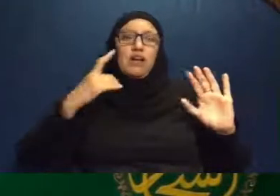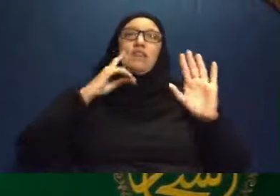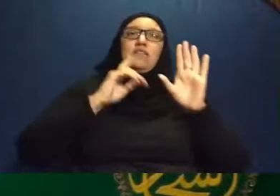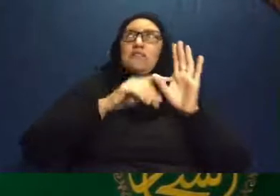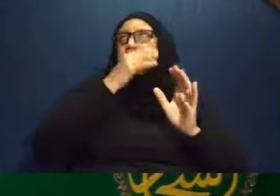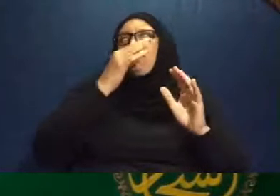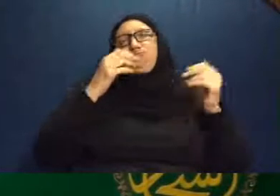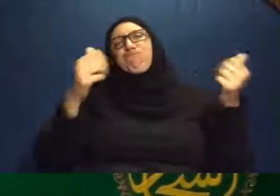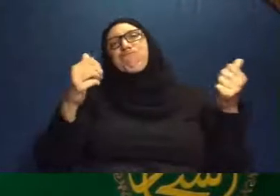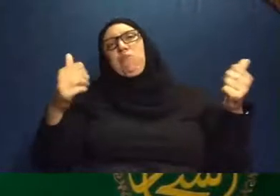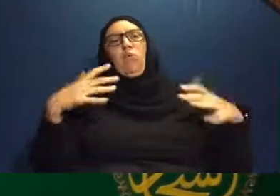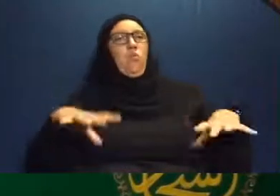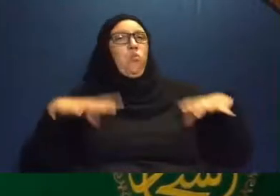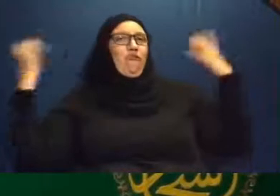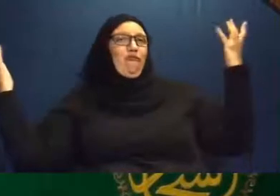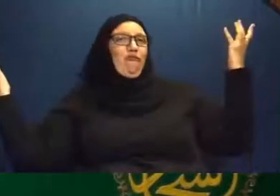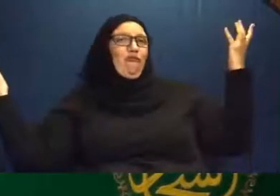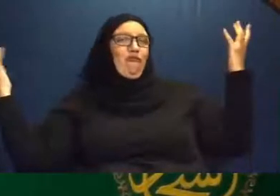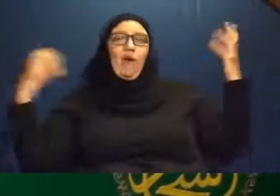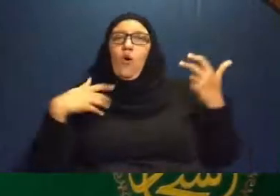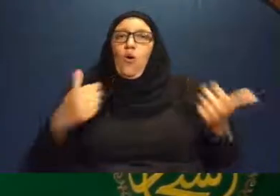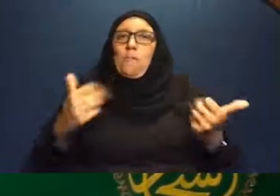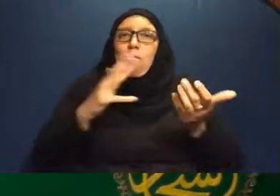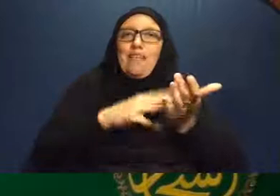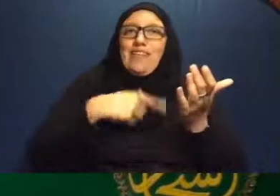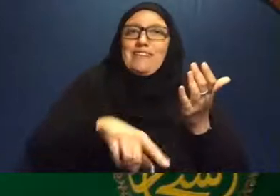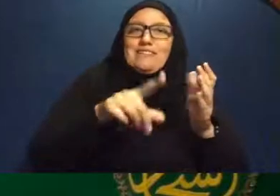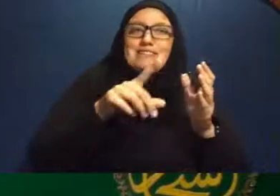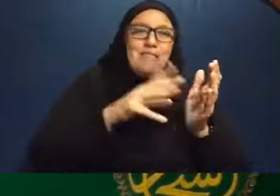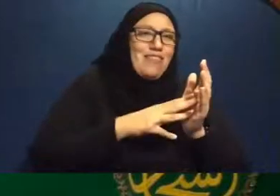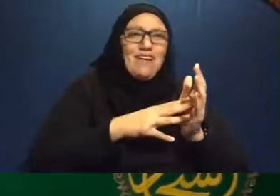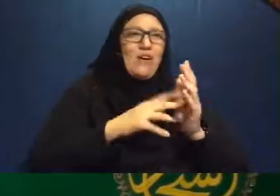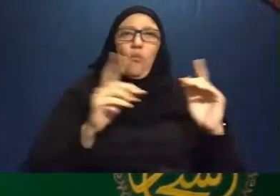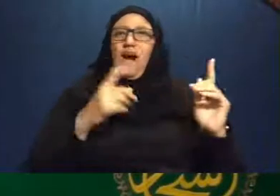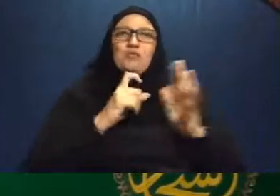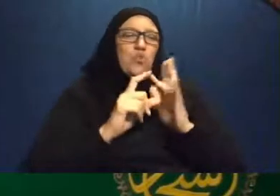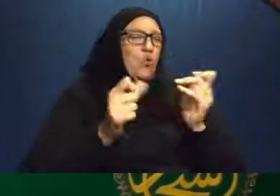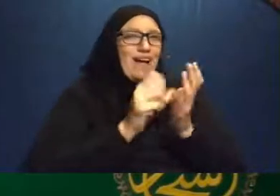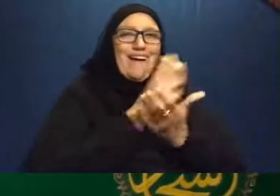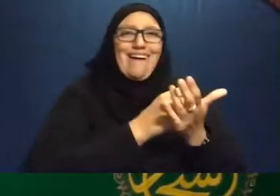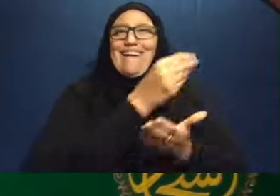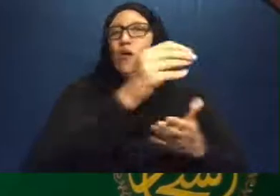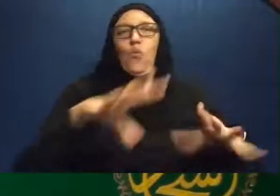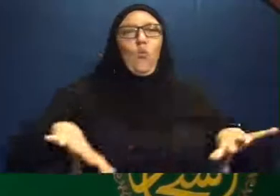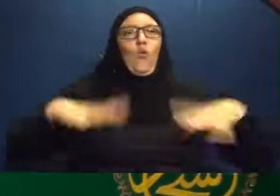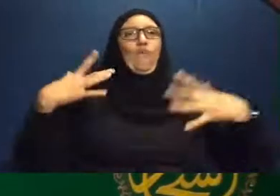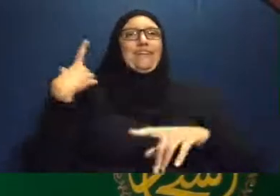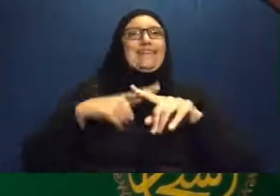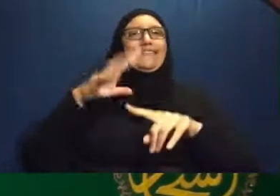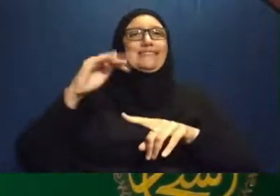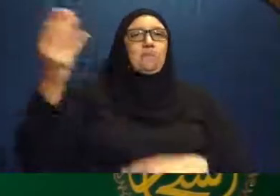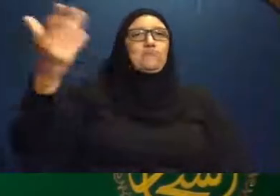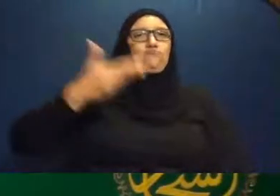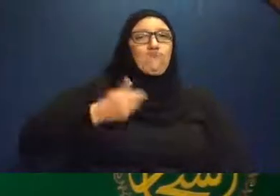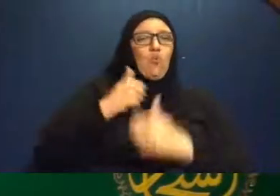grace of God, I fasted last year as well. By the grace of God, I did good in the months of Ramadan. Whatever that I did, I was charitable.